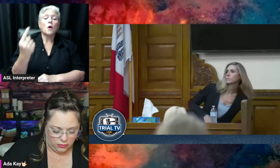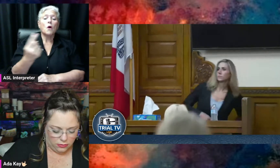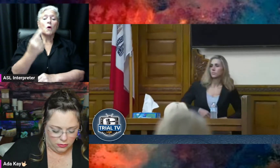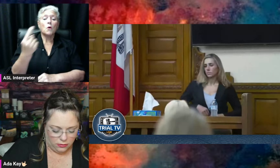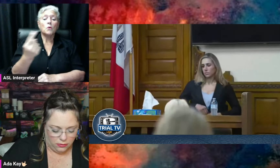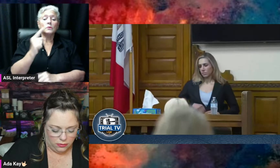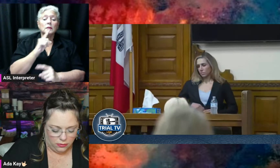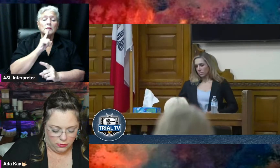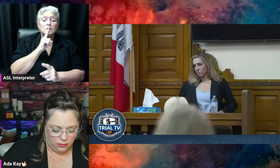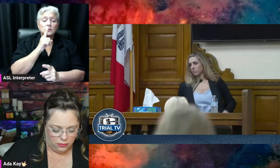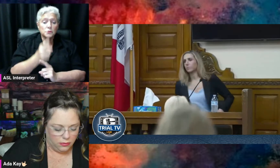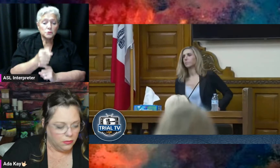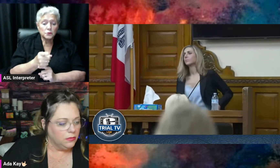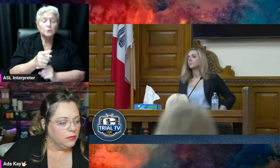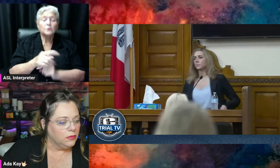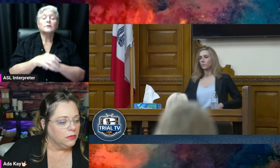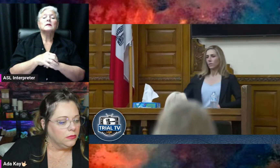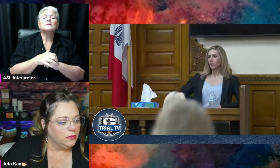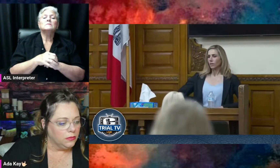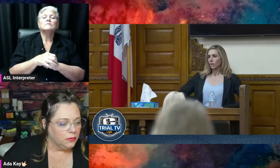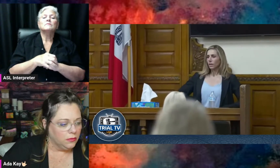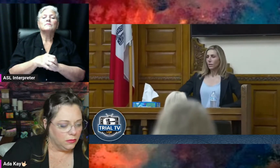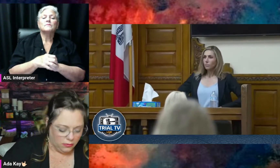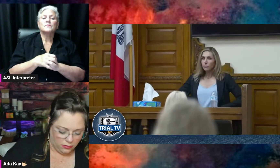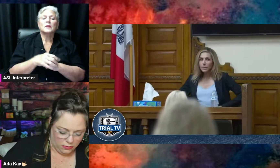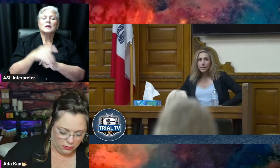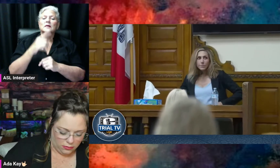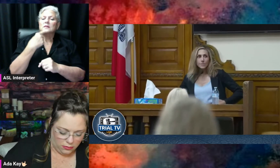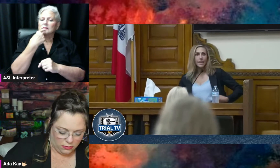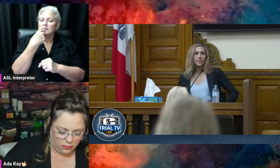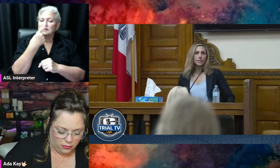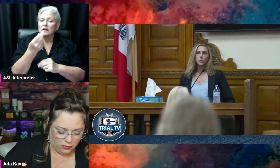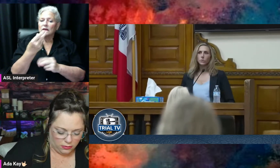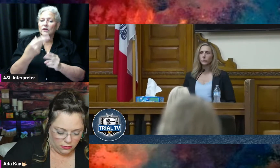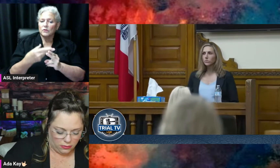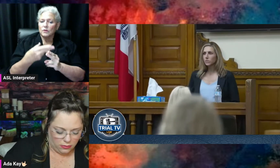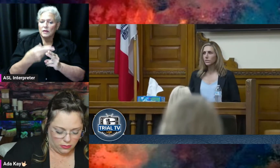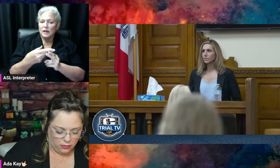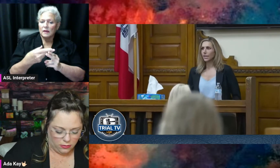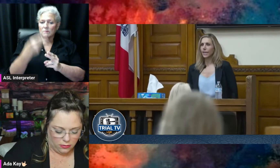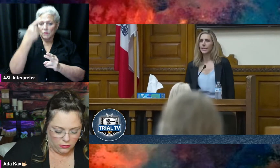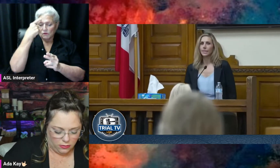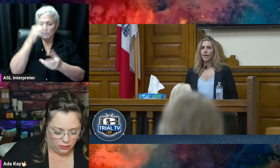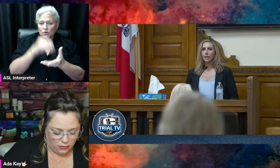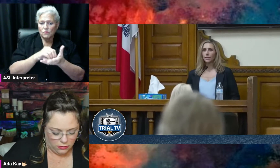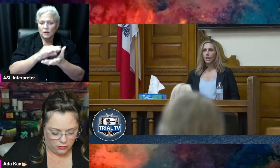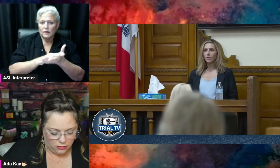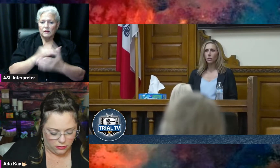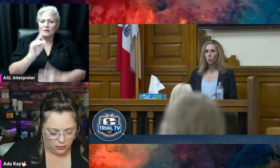you. State your name and spell it for the record, please. My name is Kelly Cruz. It's